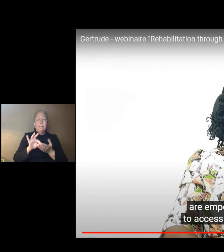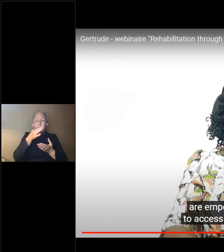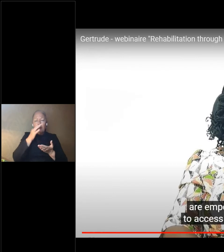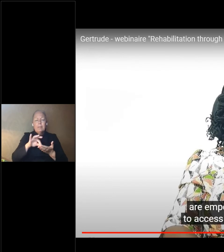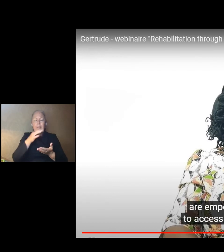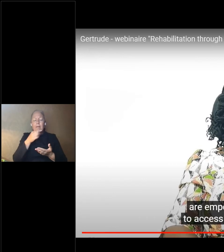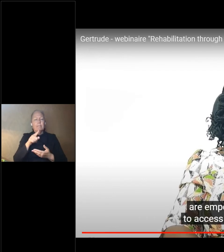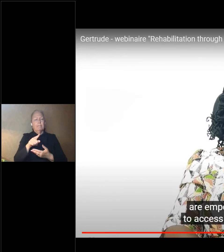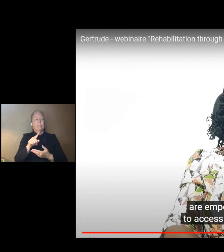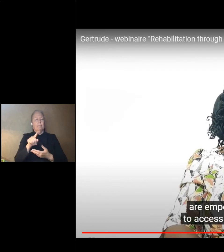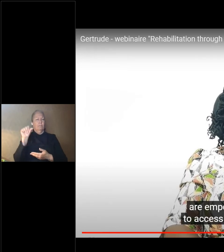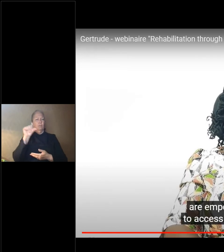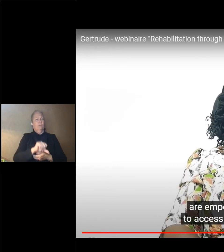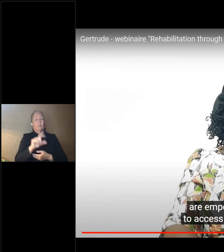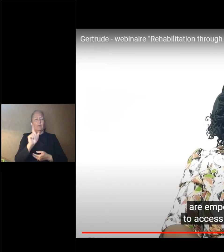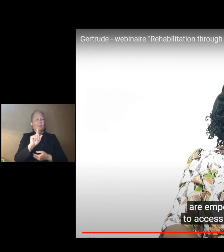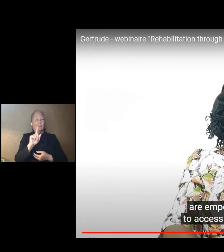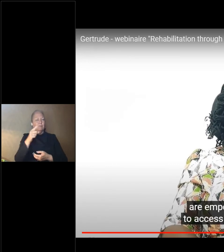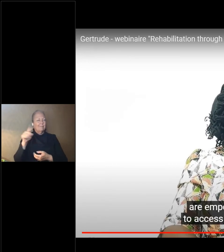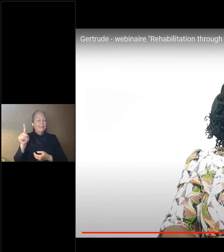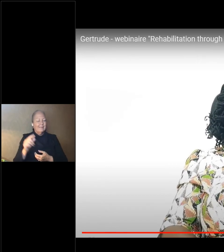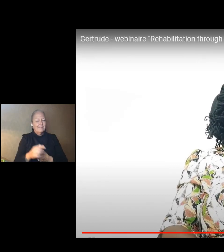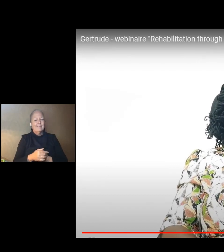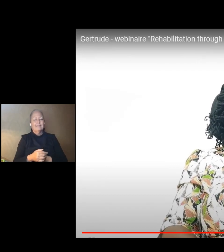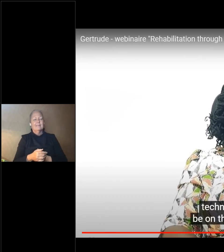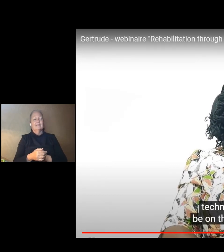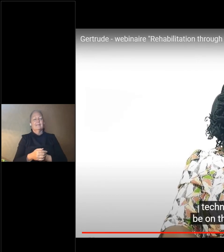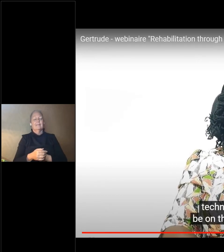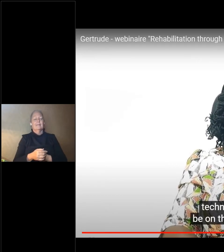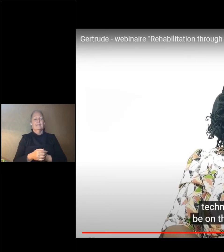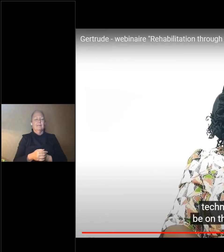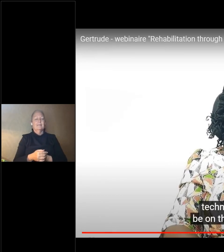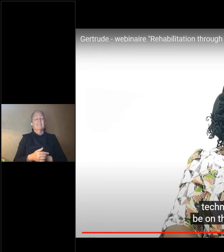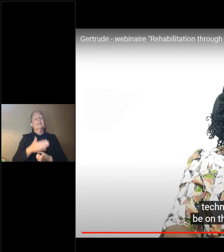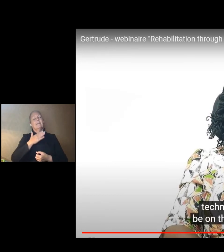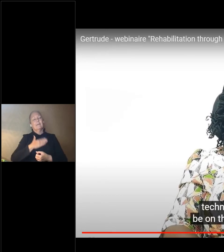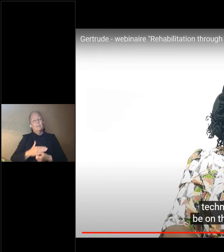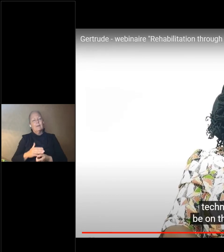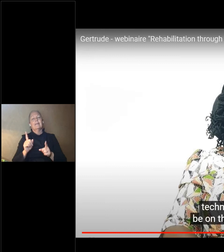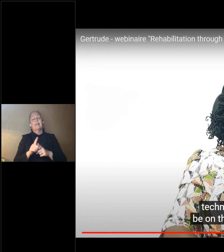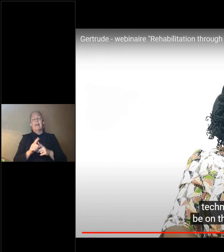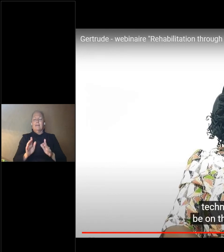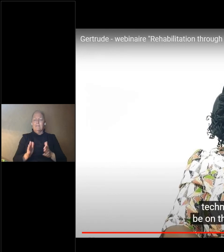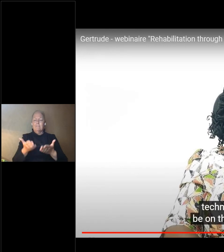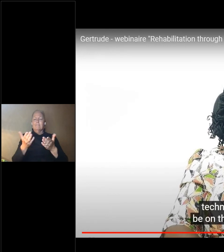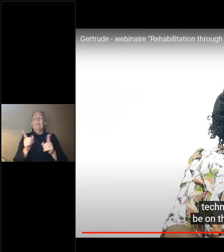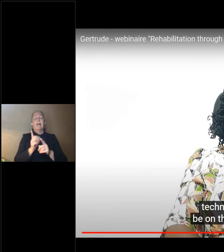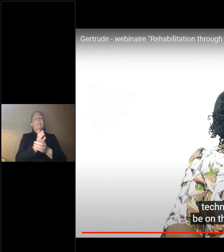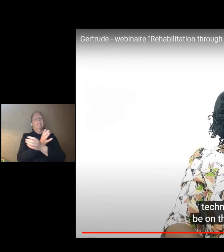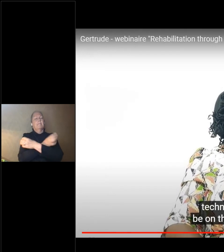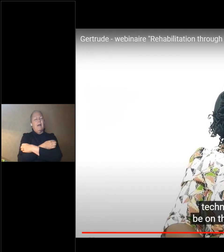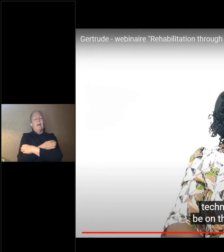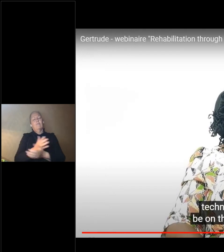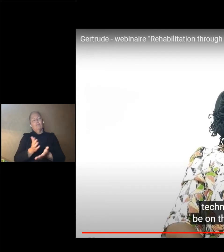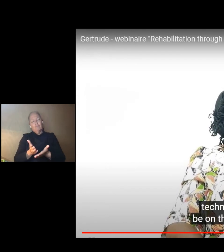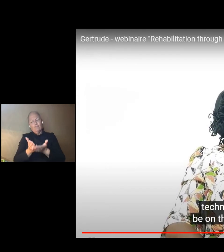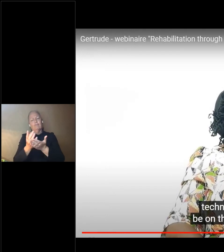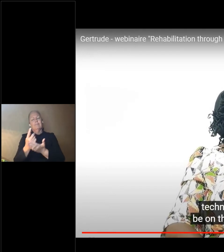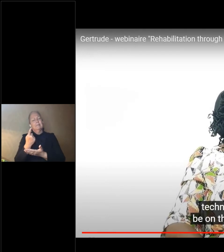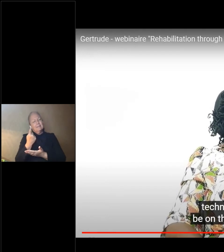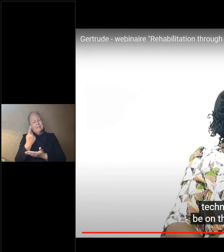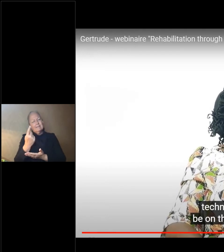access rehabilitation and assistive technology in healthcare and be